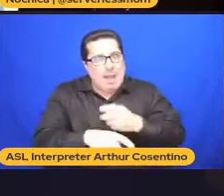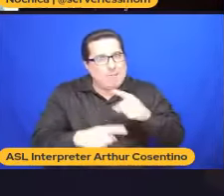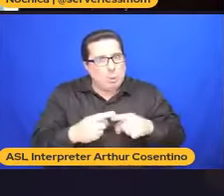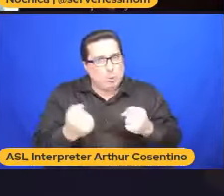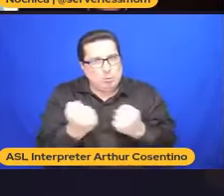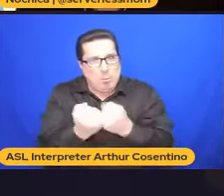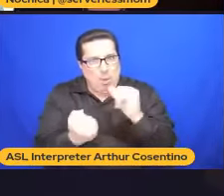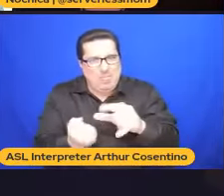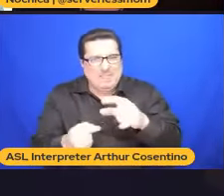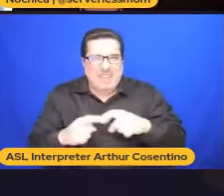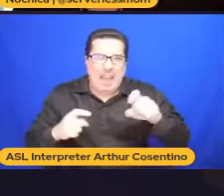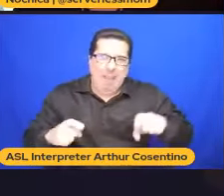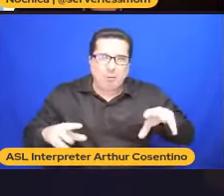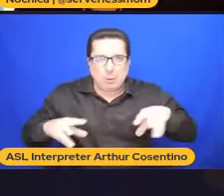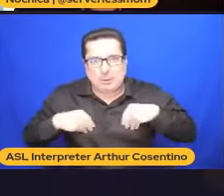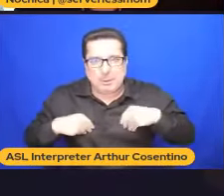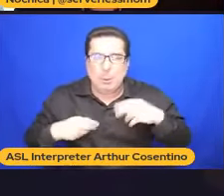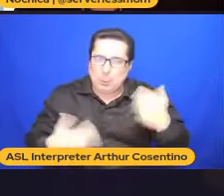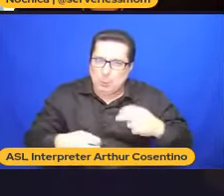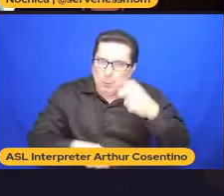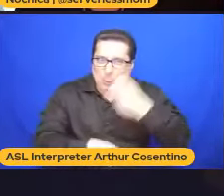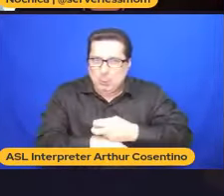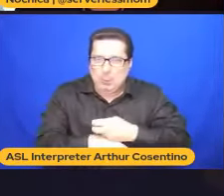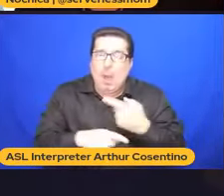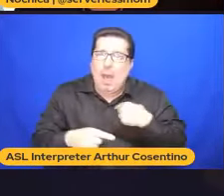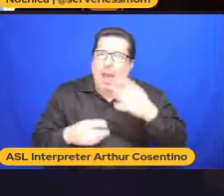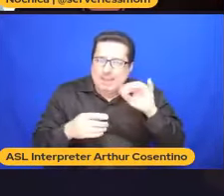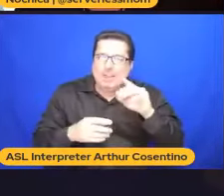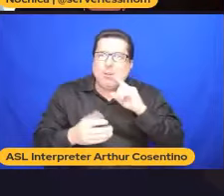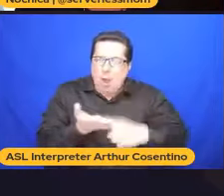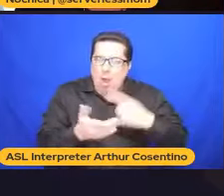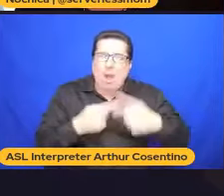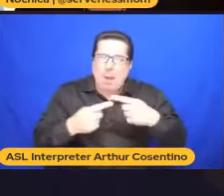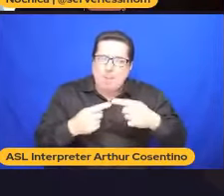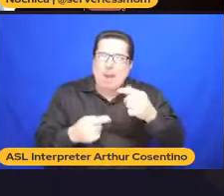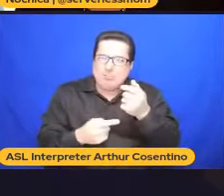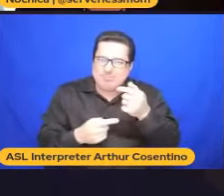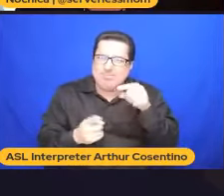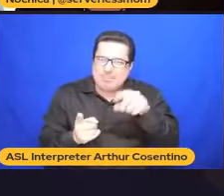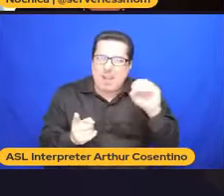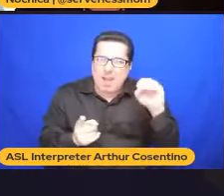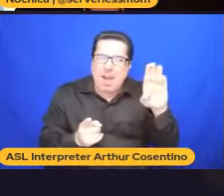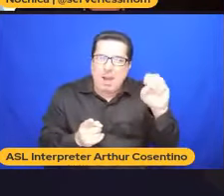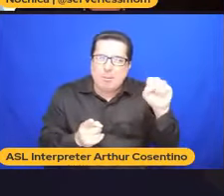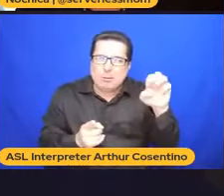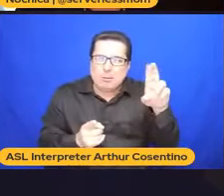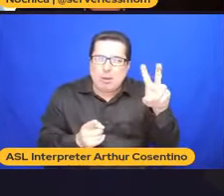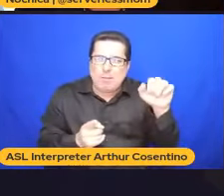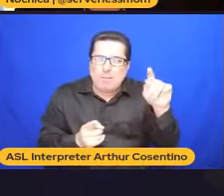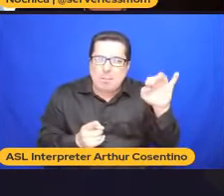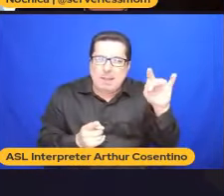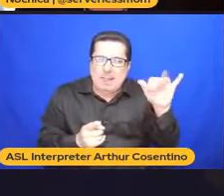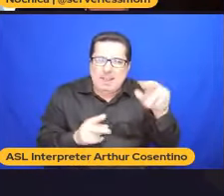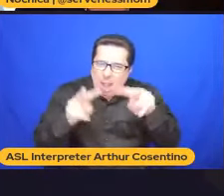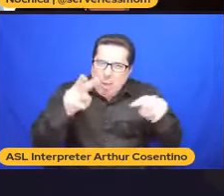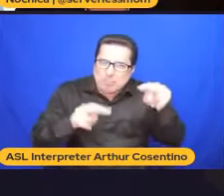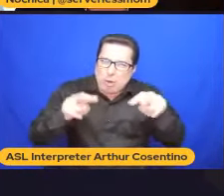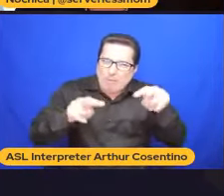So I've talked a couple times about observability, and I'm going to take just a minute to say, hey, what is observability